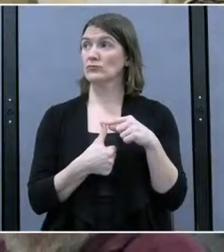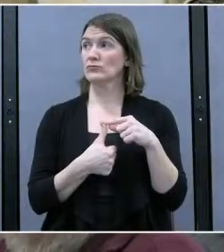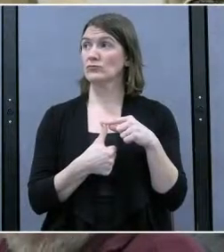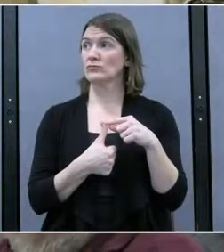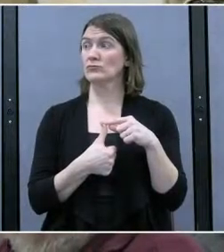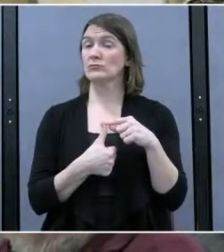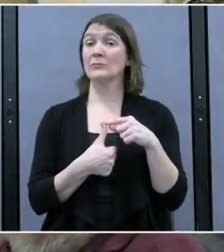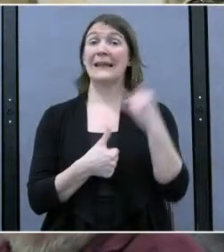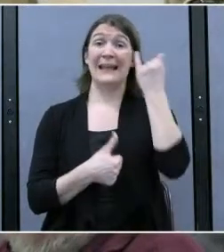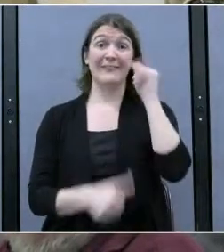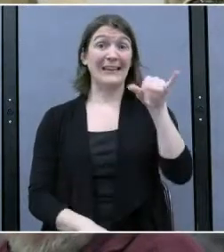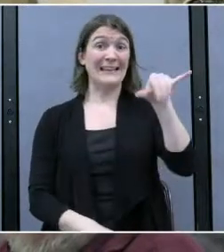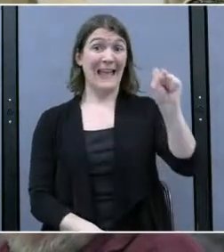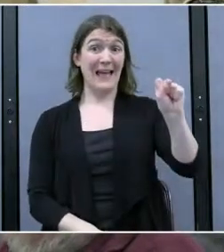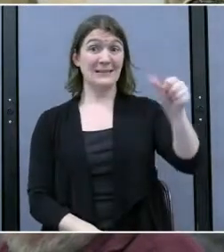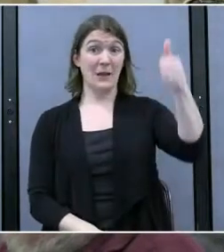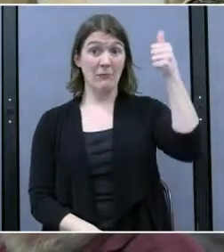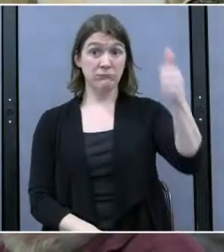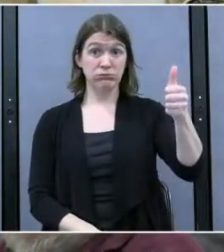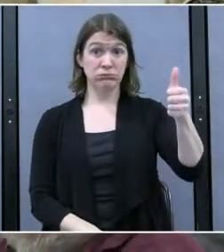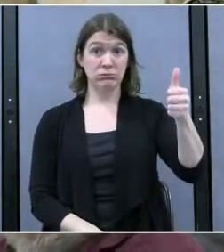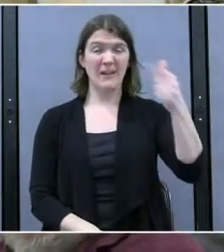vote yes, and